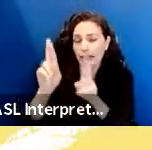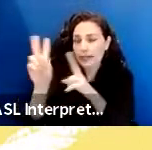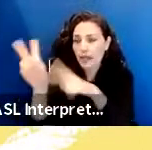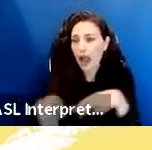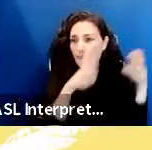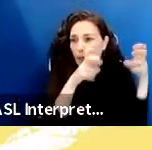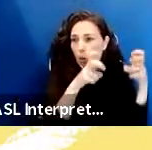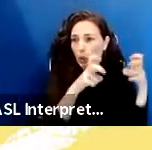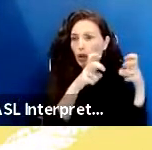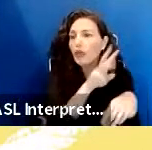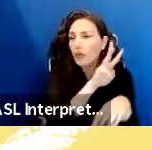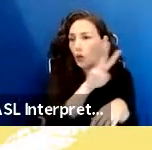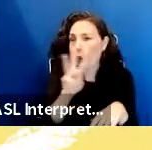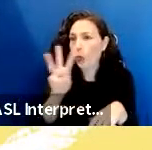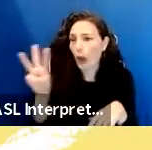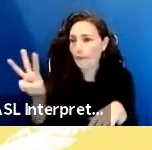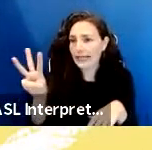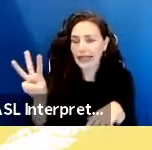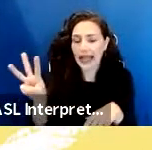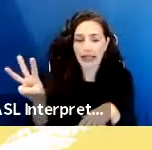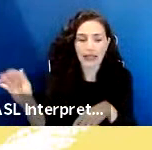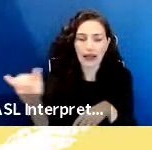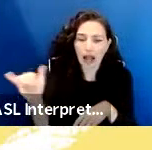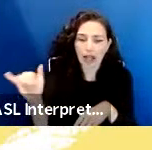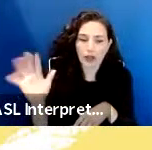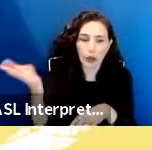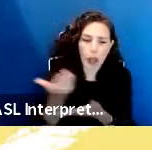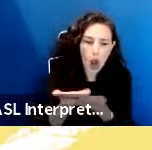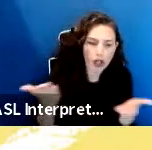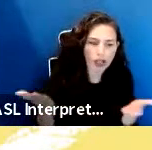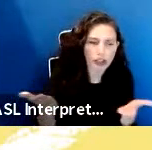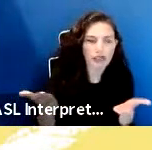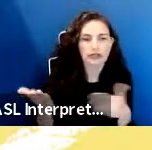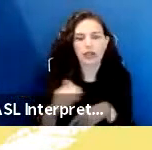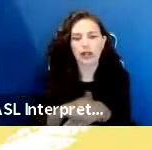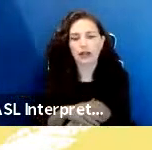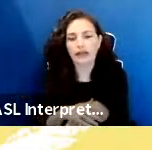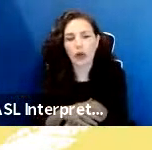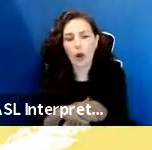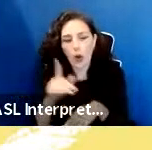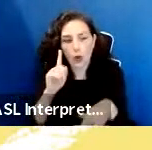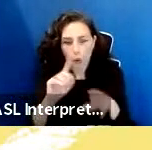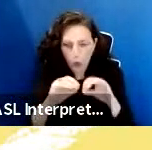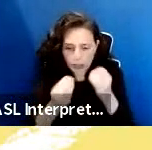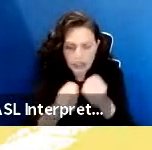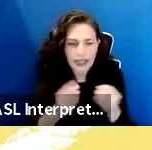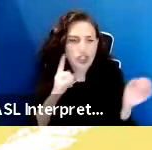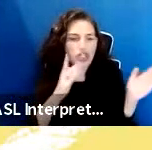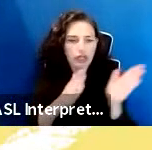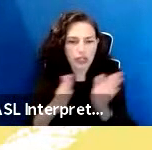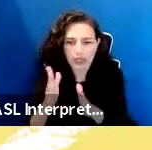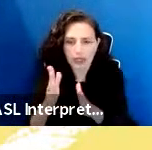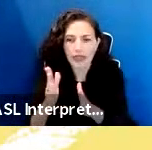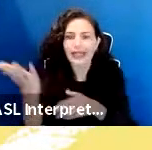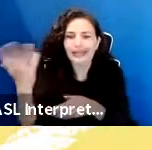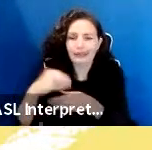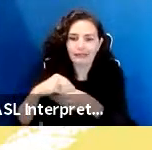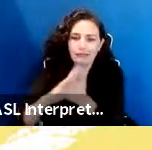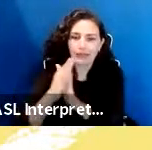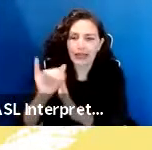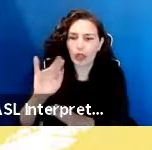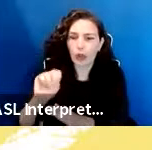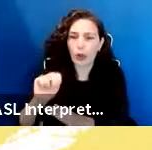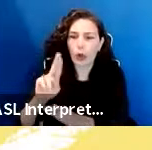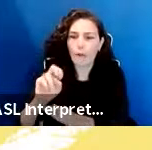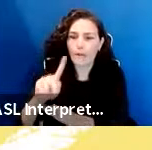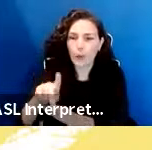that would include your articles of organization, articles of incorporation, and the like, and have those operating agreements ready so that we